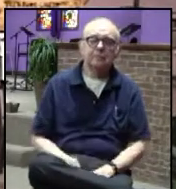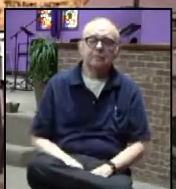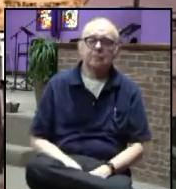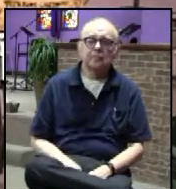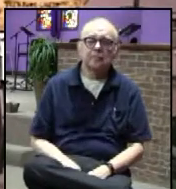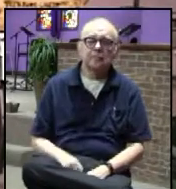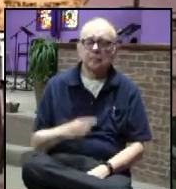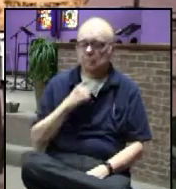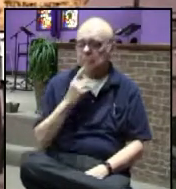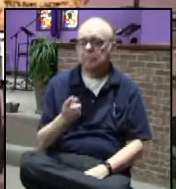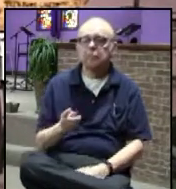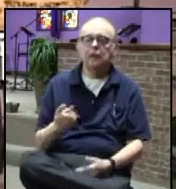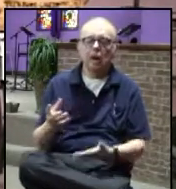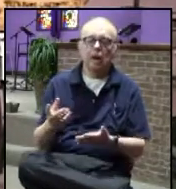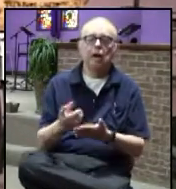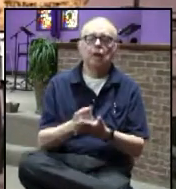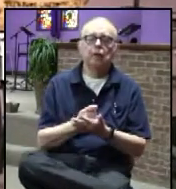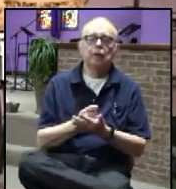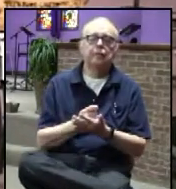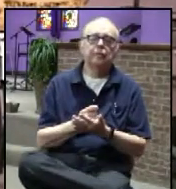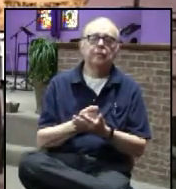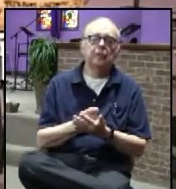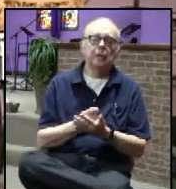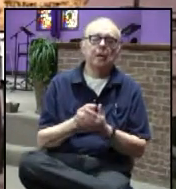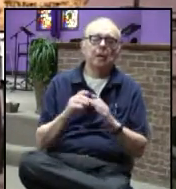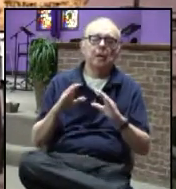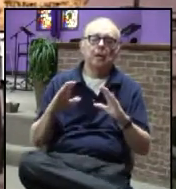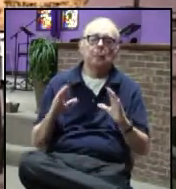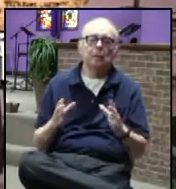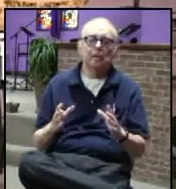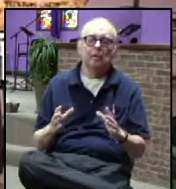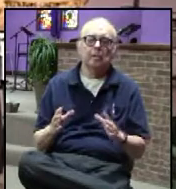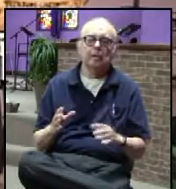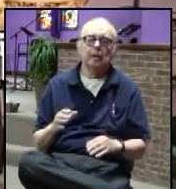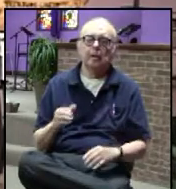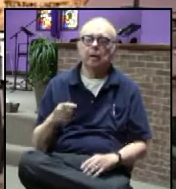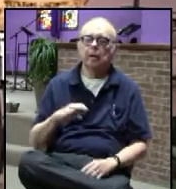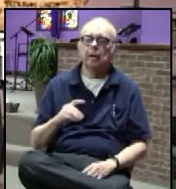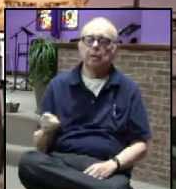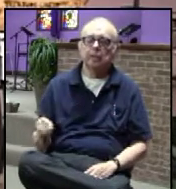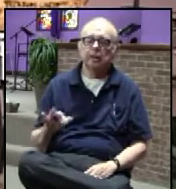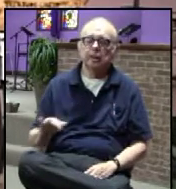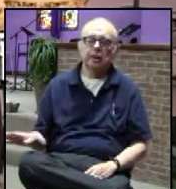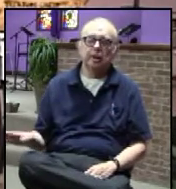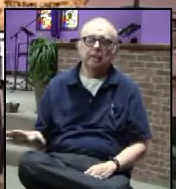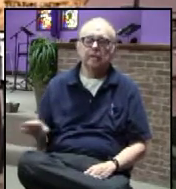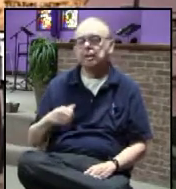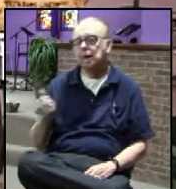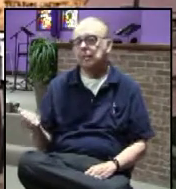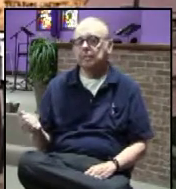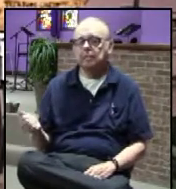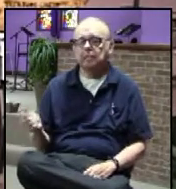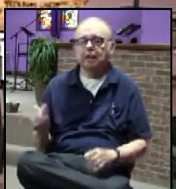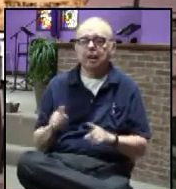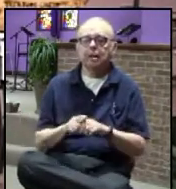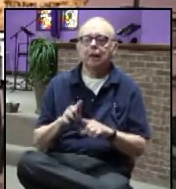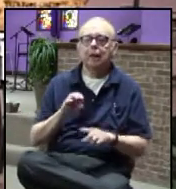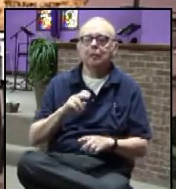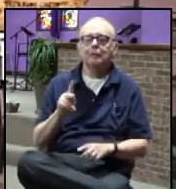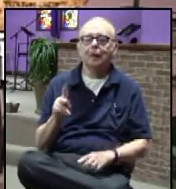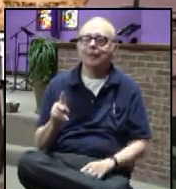it just says treasure chest. Now my grandkids and others, like Mark,